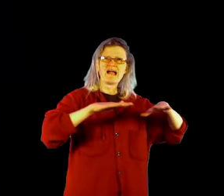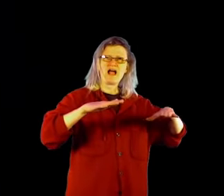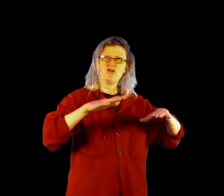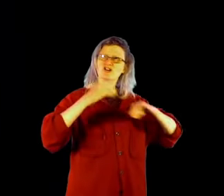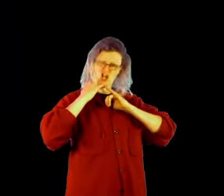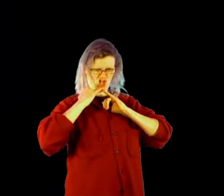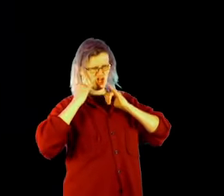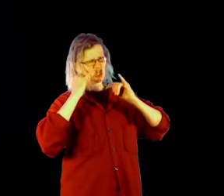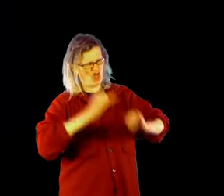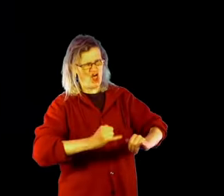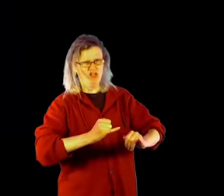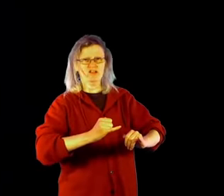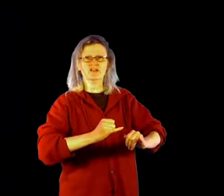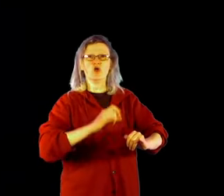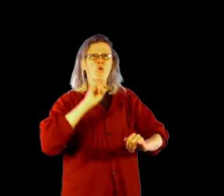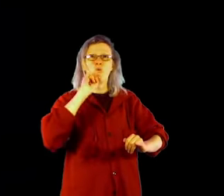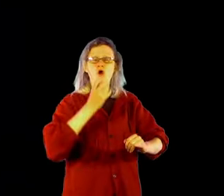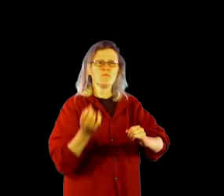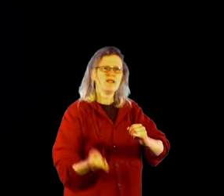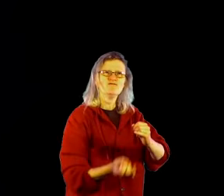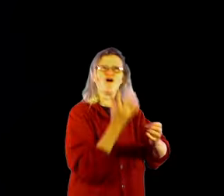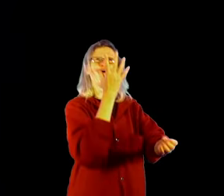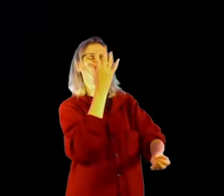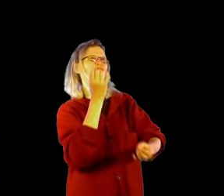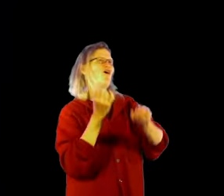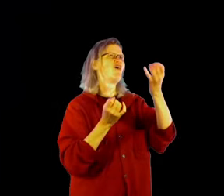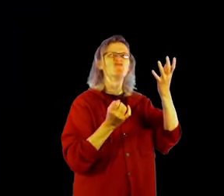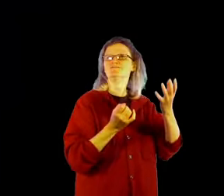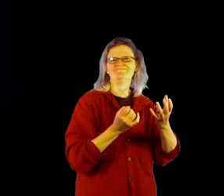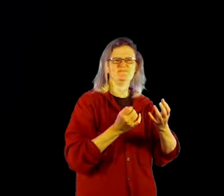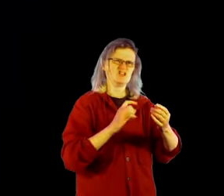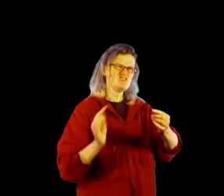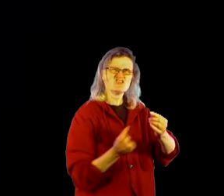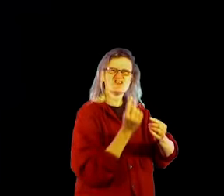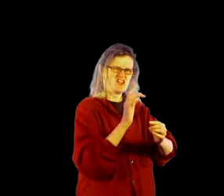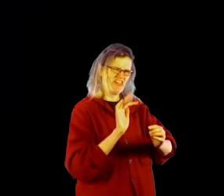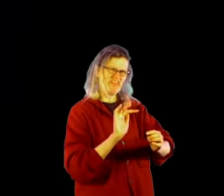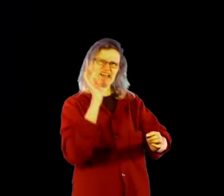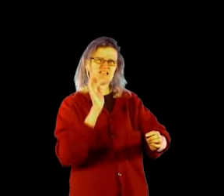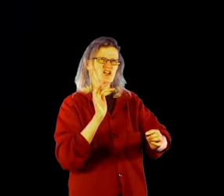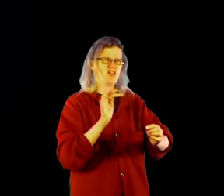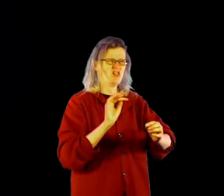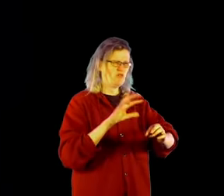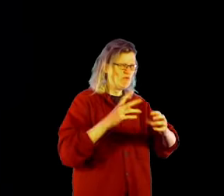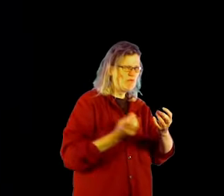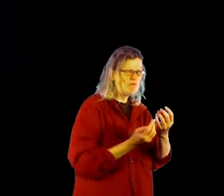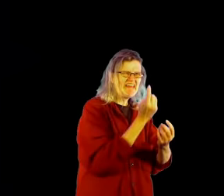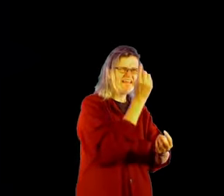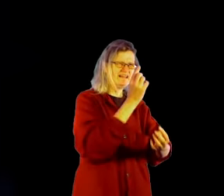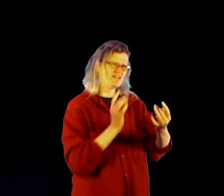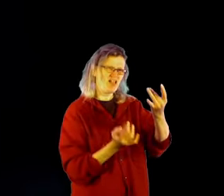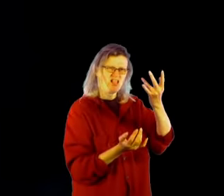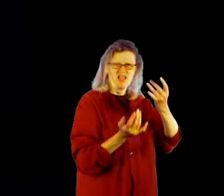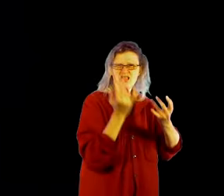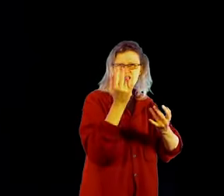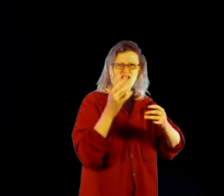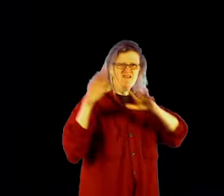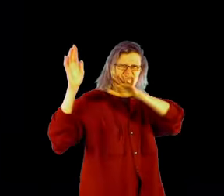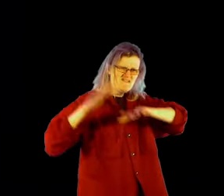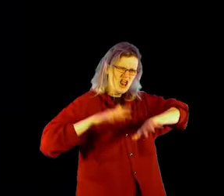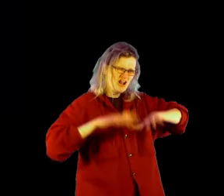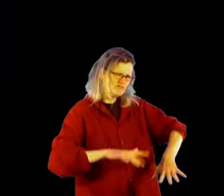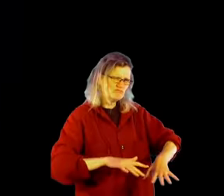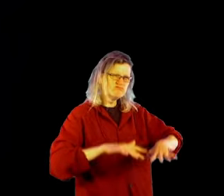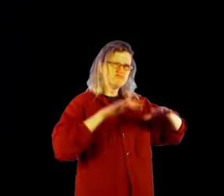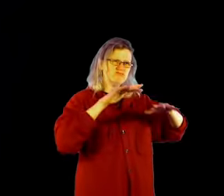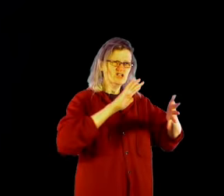be unfruitful with thistles and weeds, with flooding destroying so much of it at the moment.